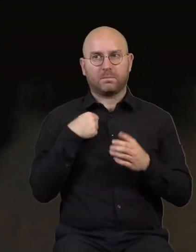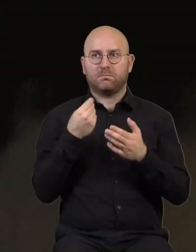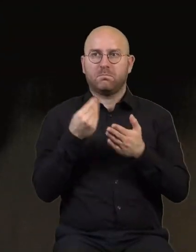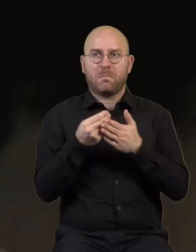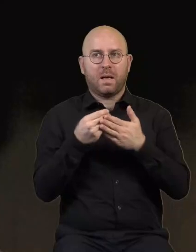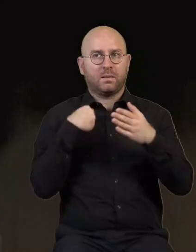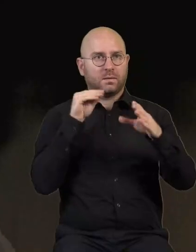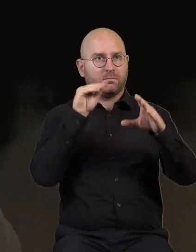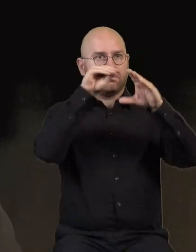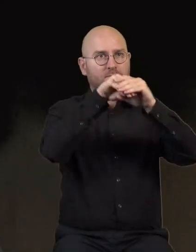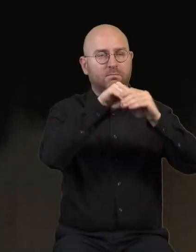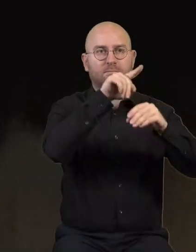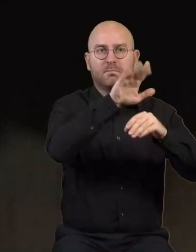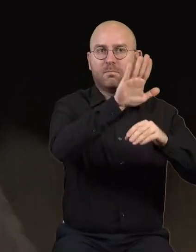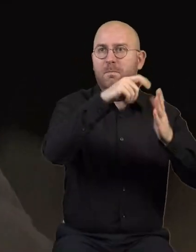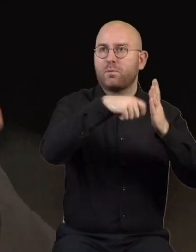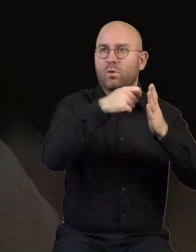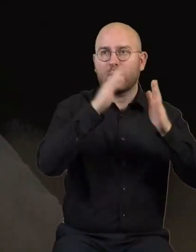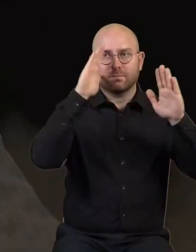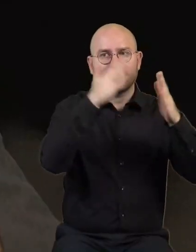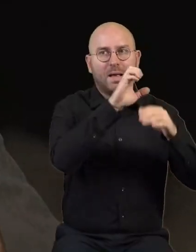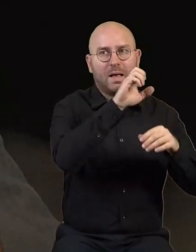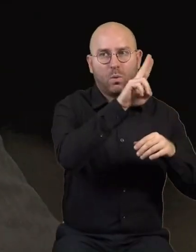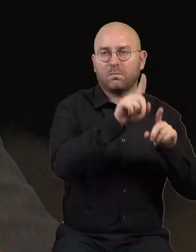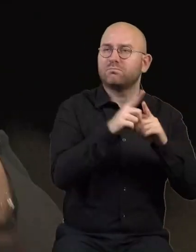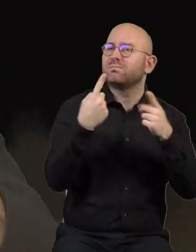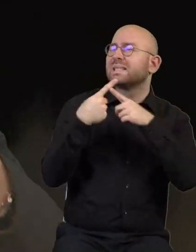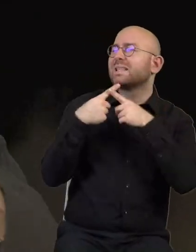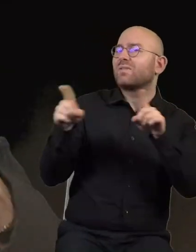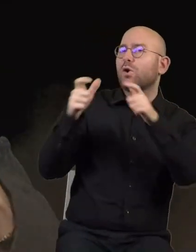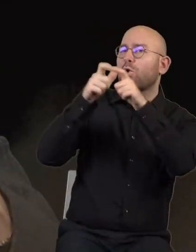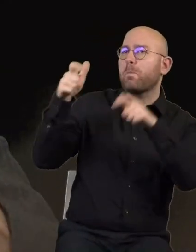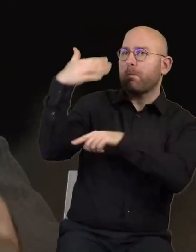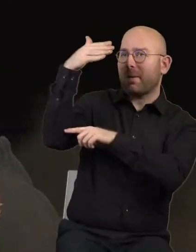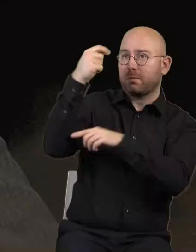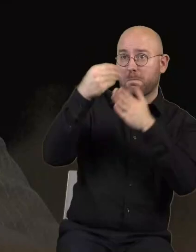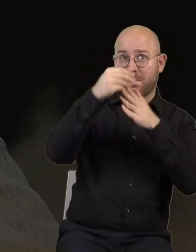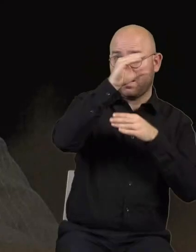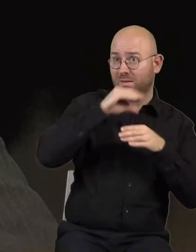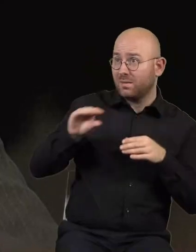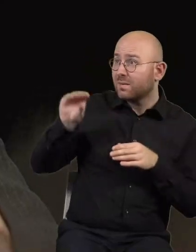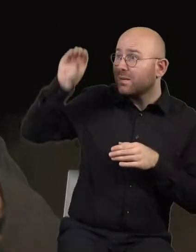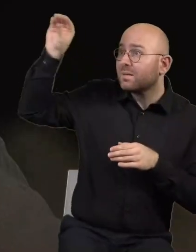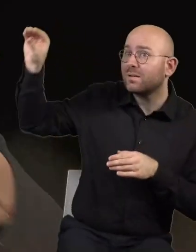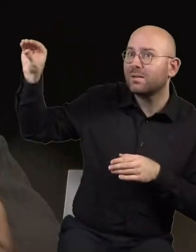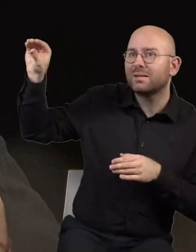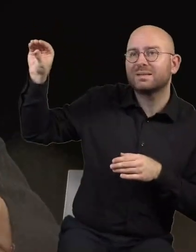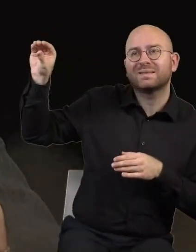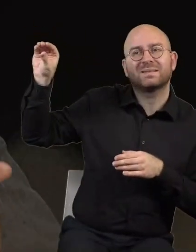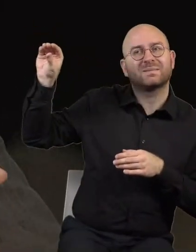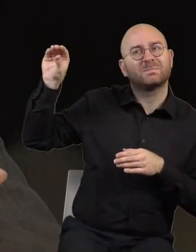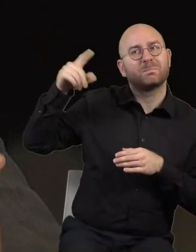company, a third person, then I need to implement a funding mechanism at national level. So I'm